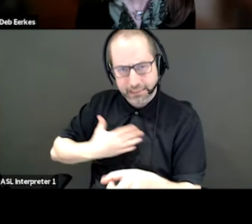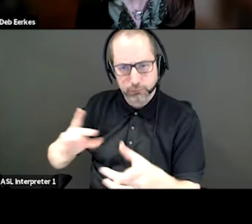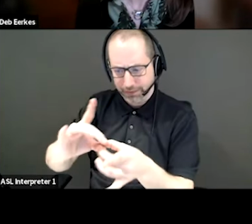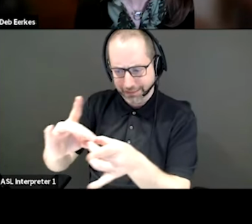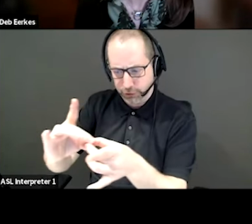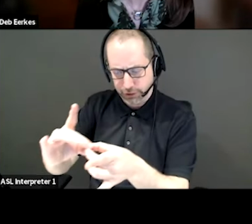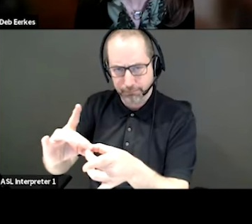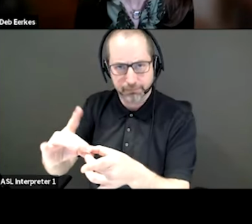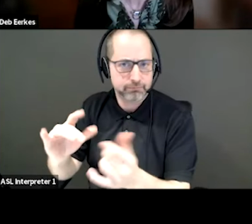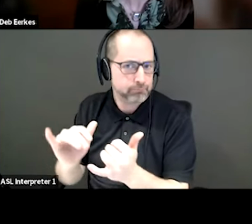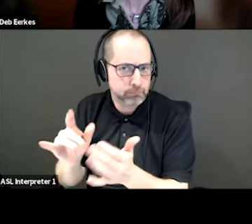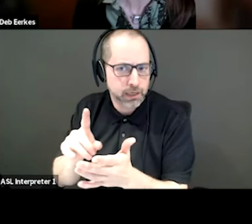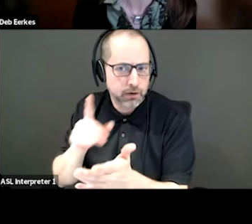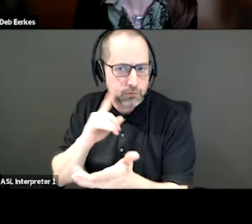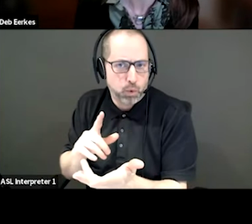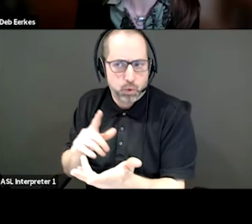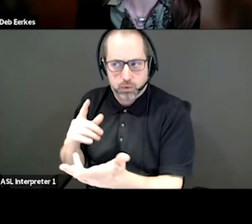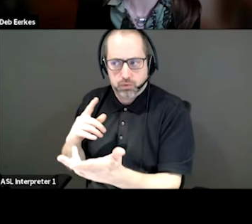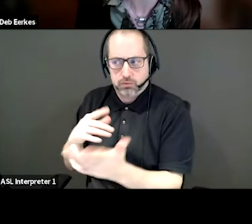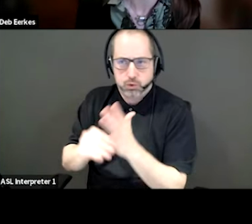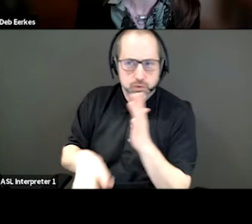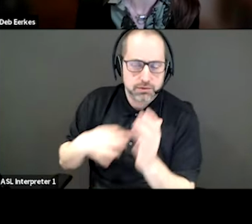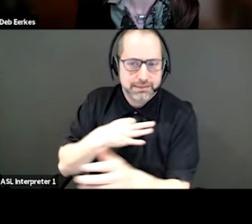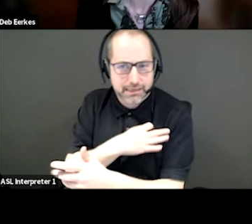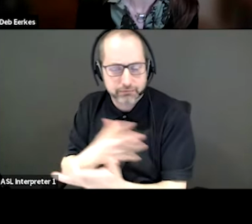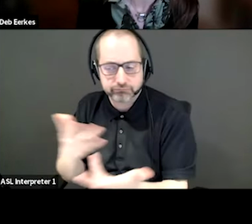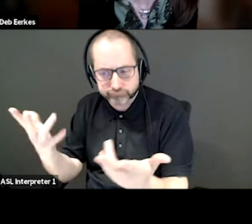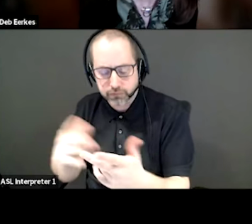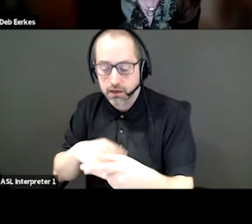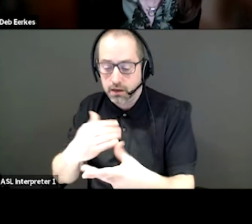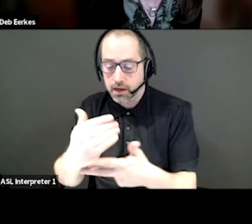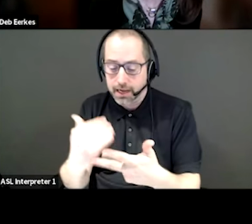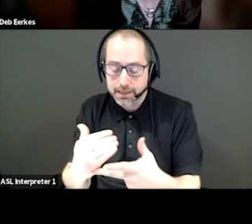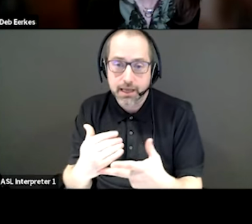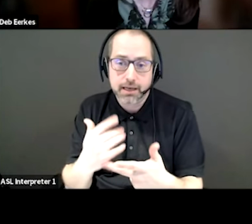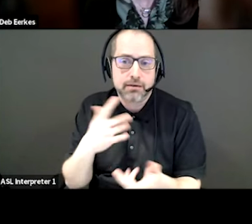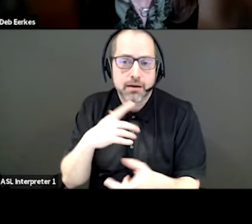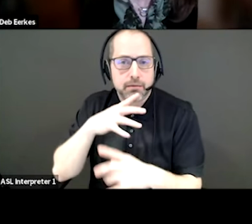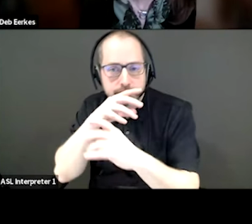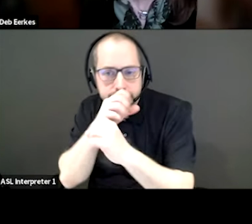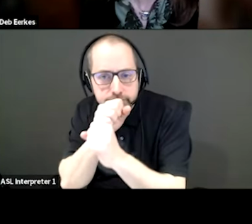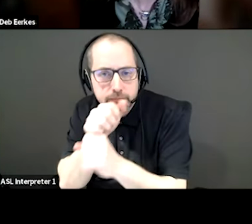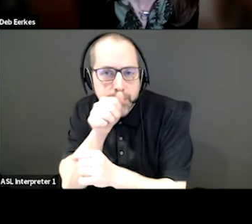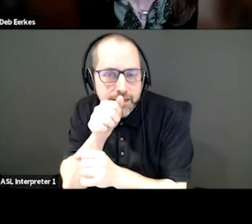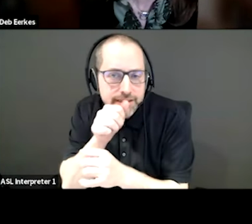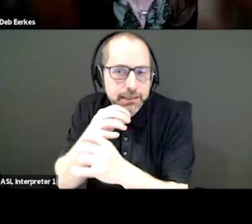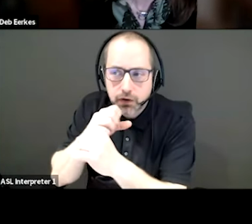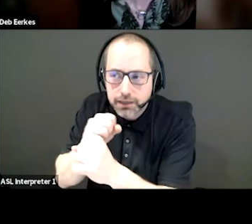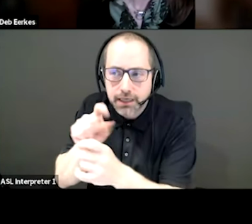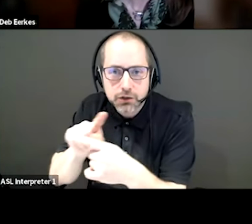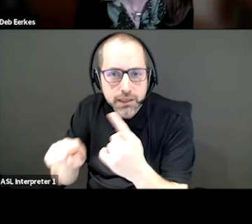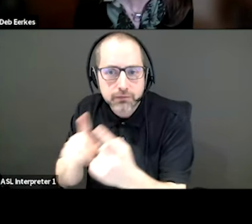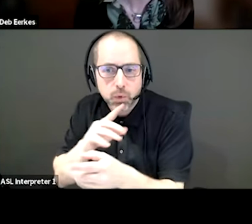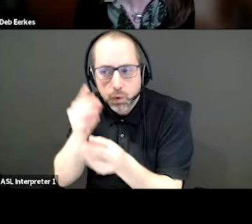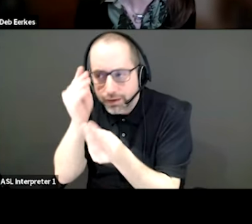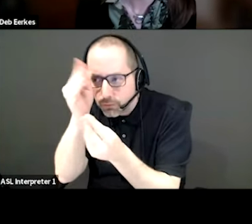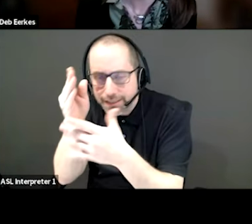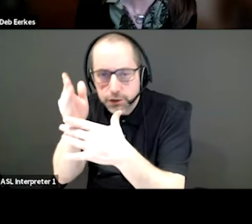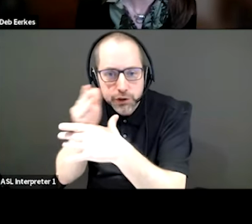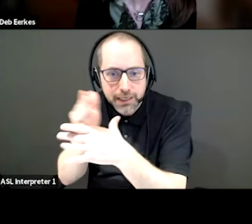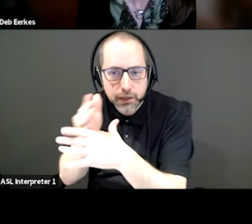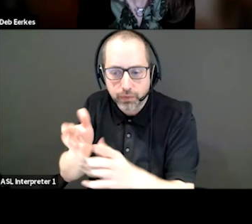violence? And in the guide, we discussed privacy and confidentiality in terms of information sharing with and by the parties